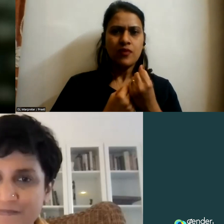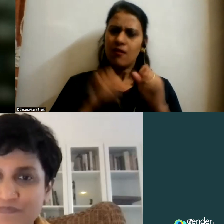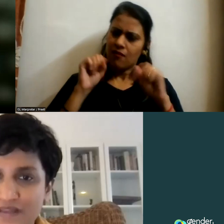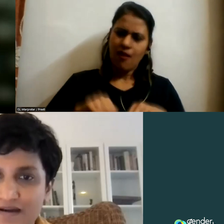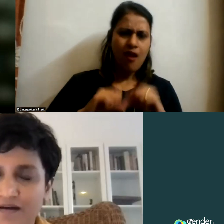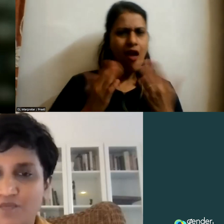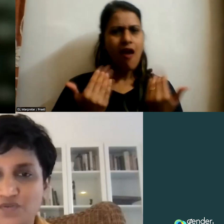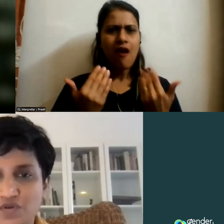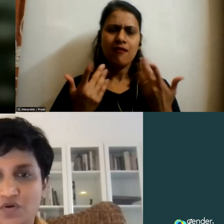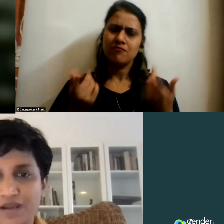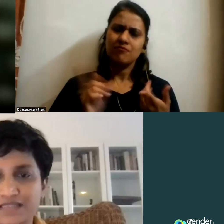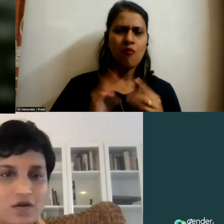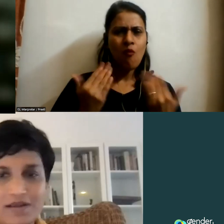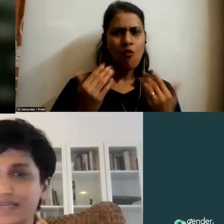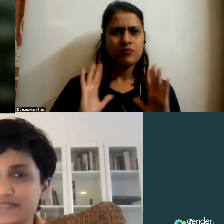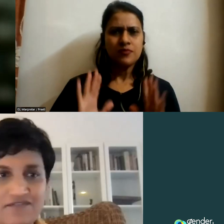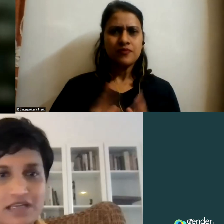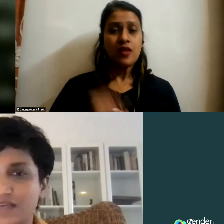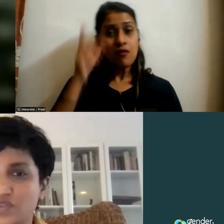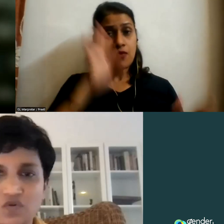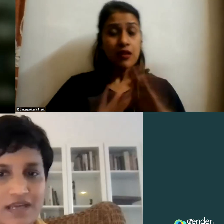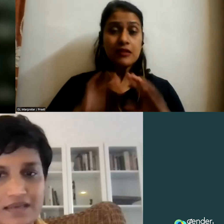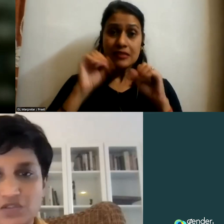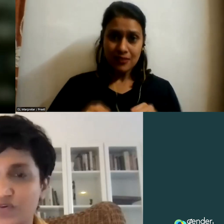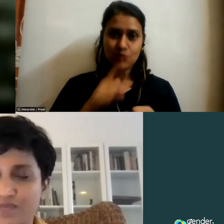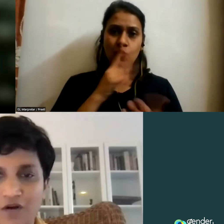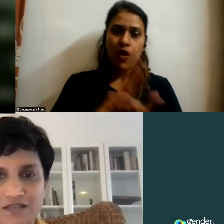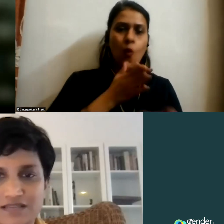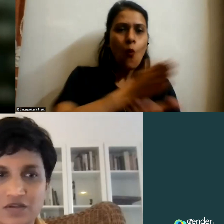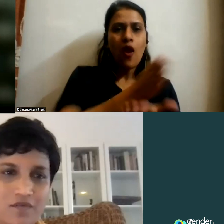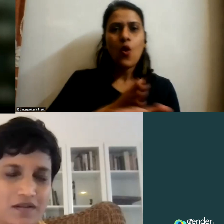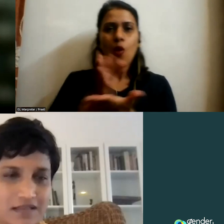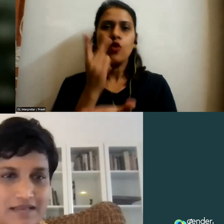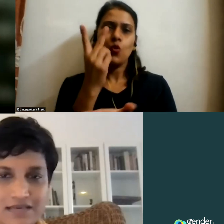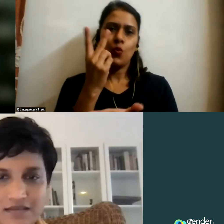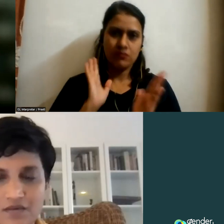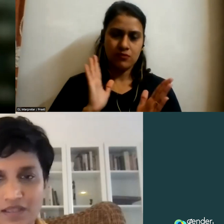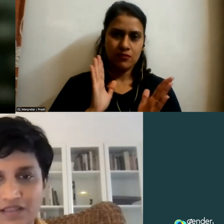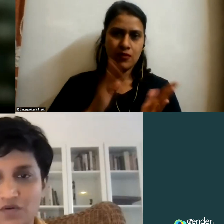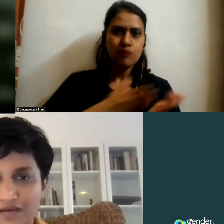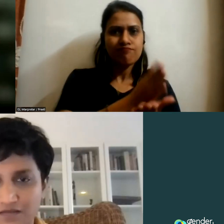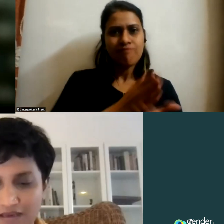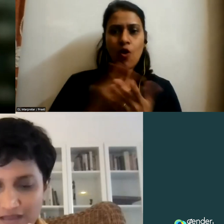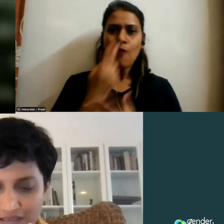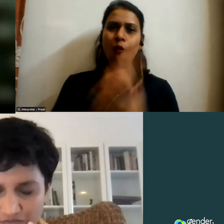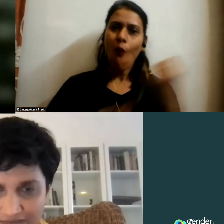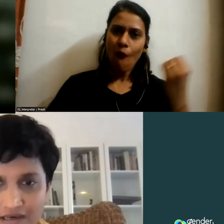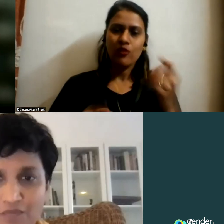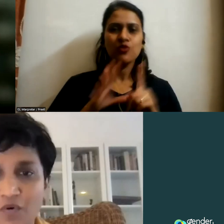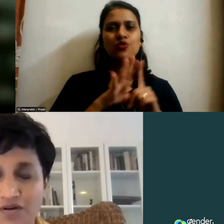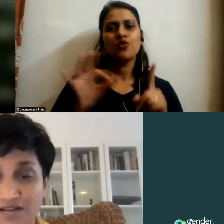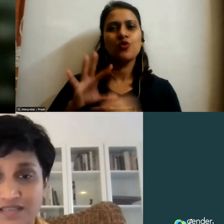happen. So but it's definitely a two-way process. One of the things that I didn't, that it's